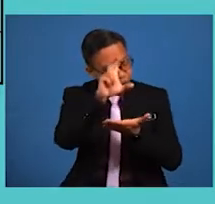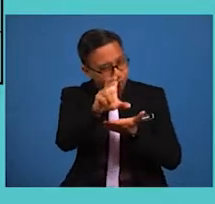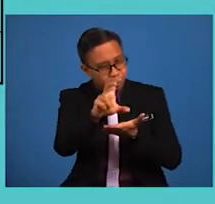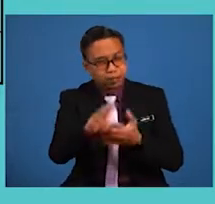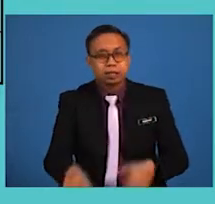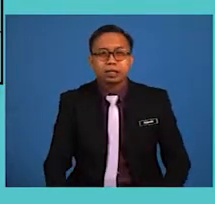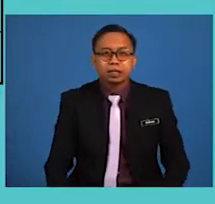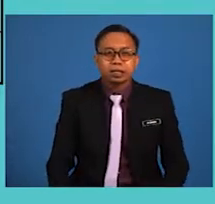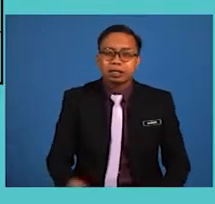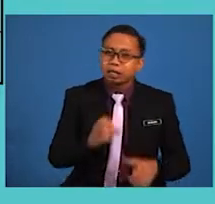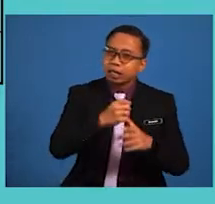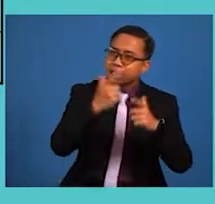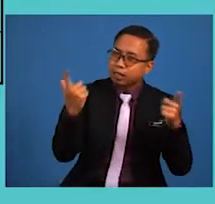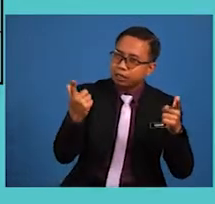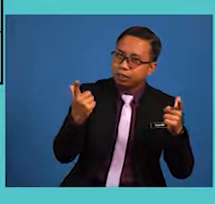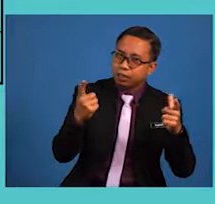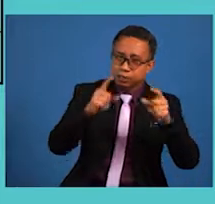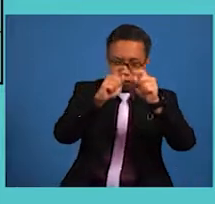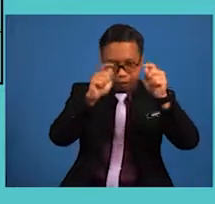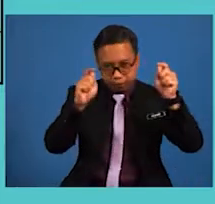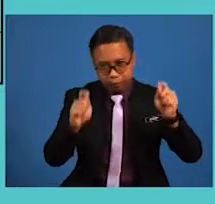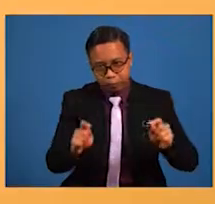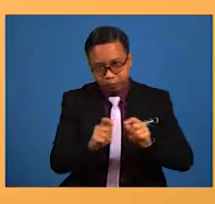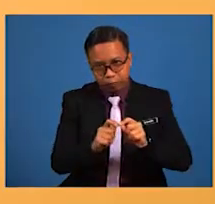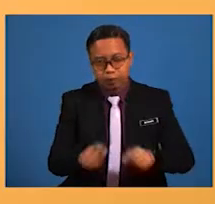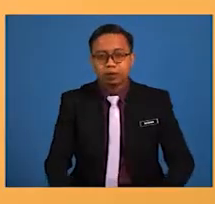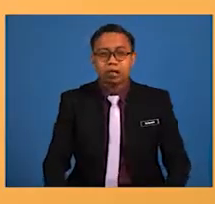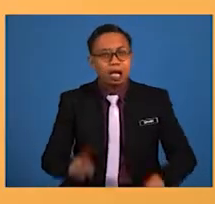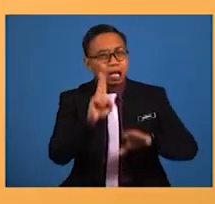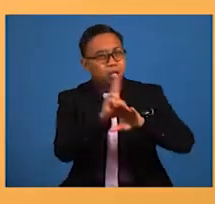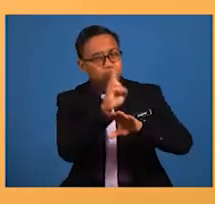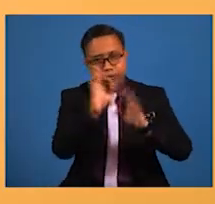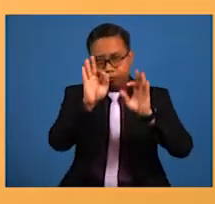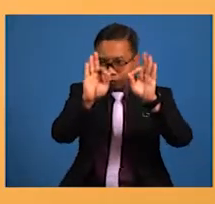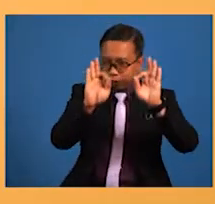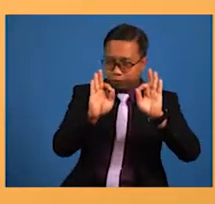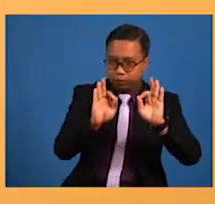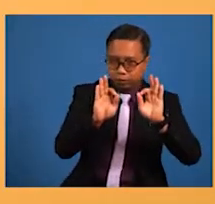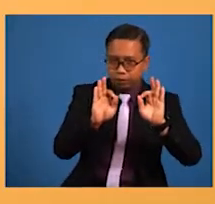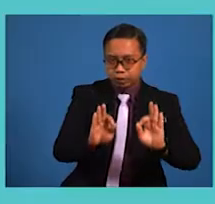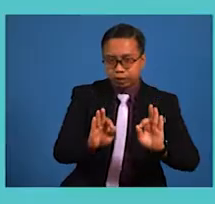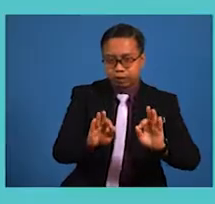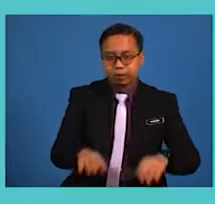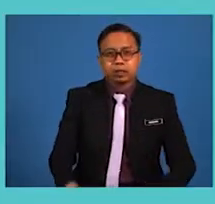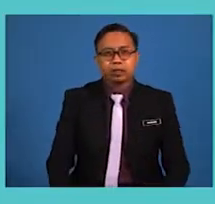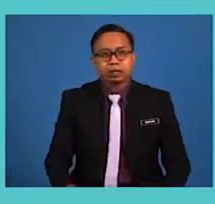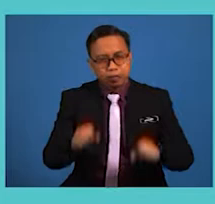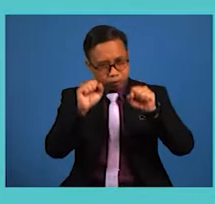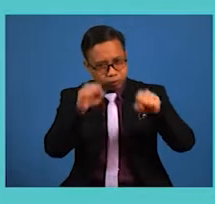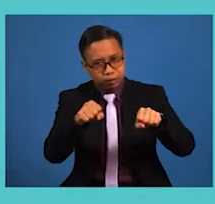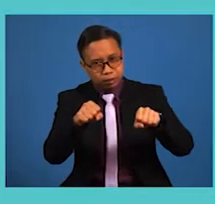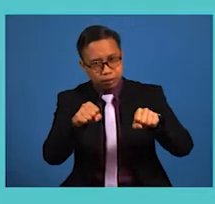other information is the time frame. Using the same formula for analysis, can you explain